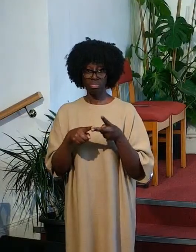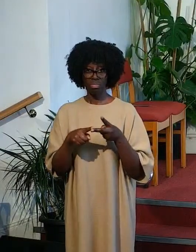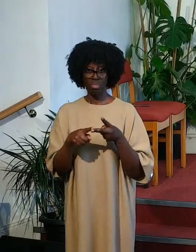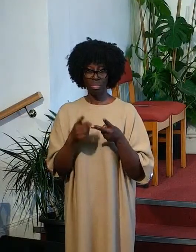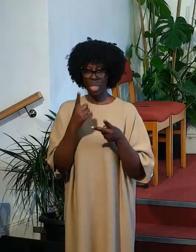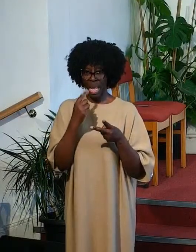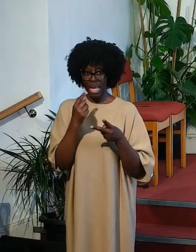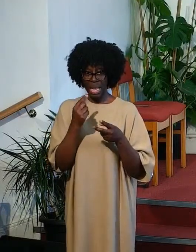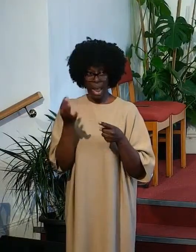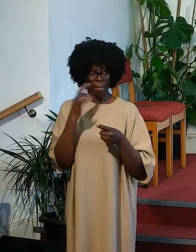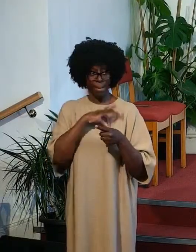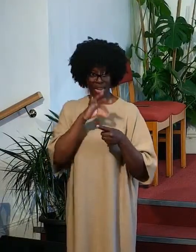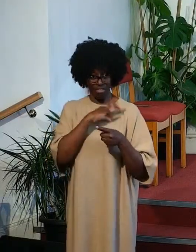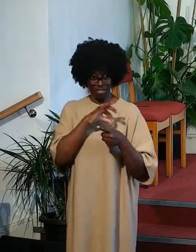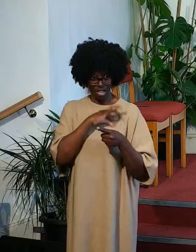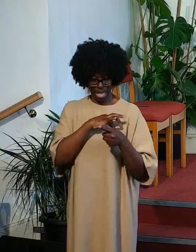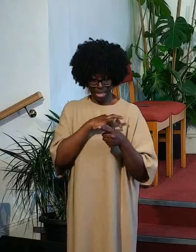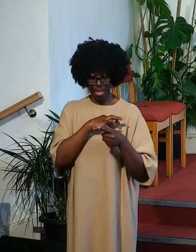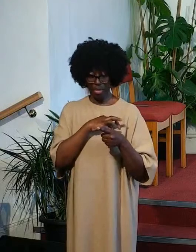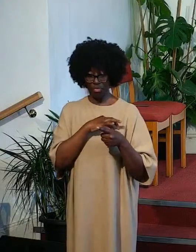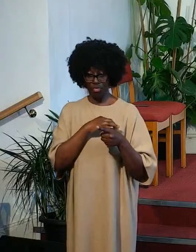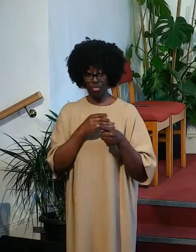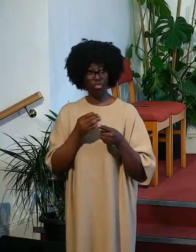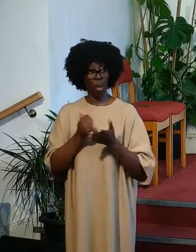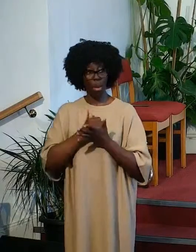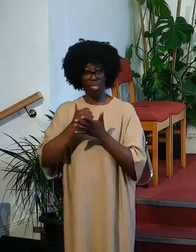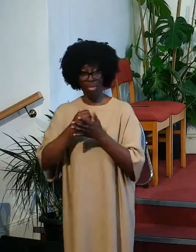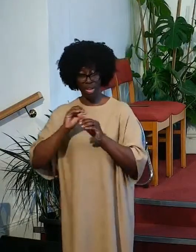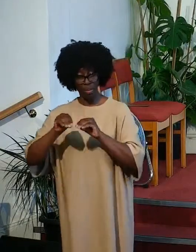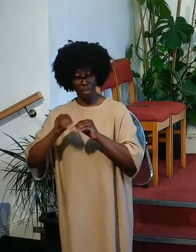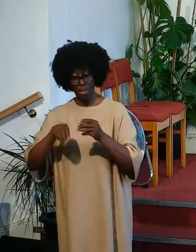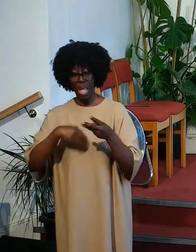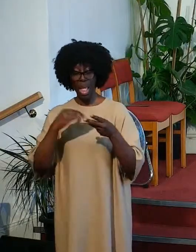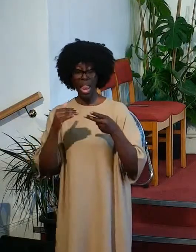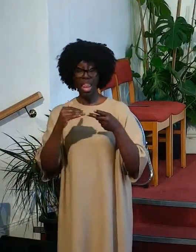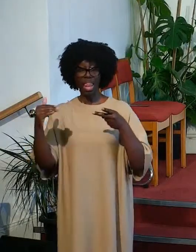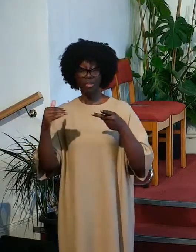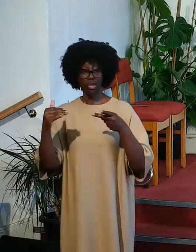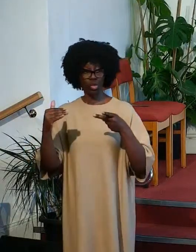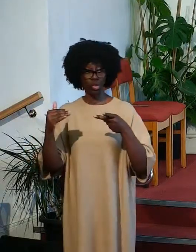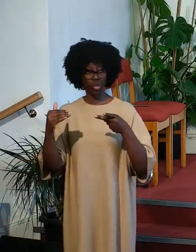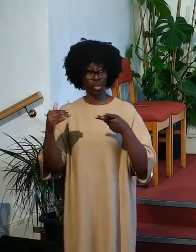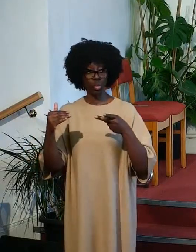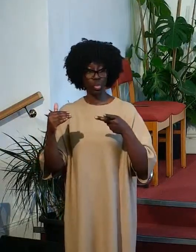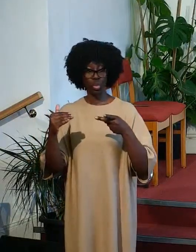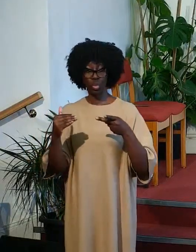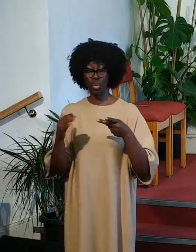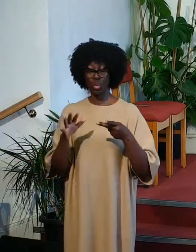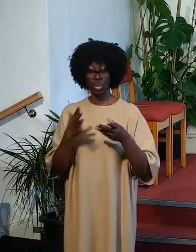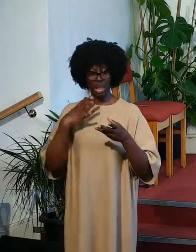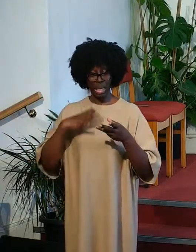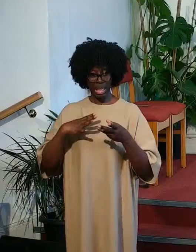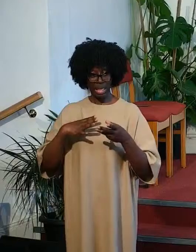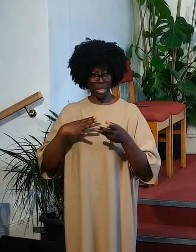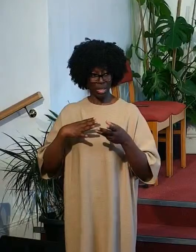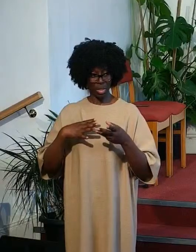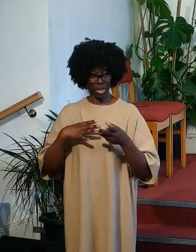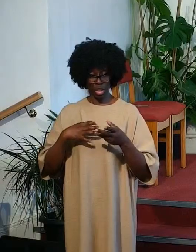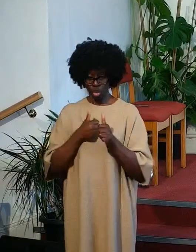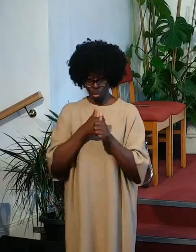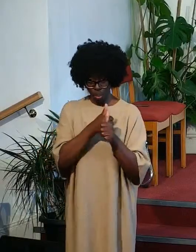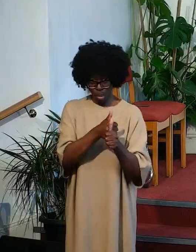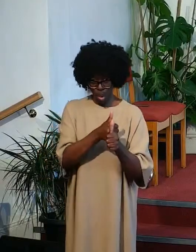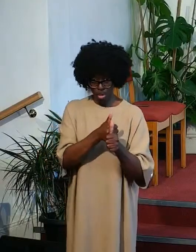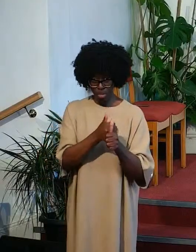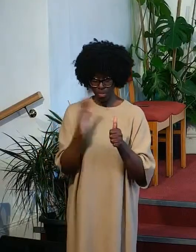some therapy and coaching. Level 2, they require substantial support. They do have a high level of